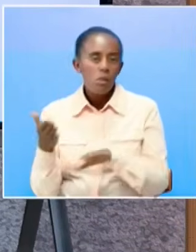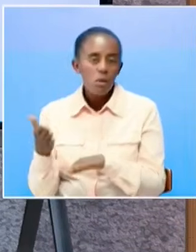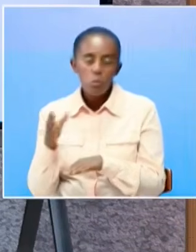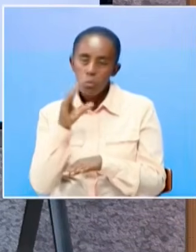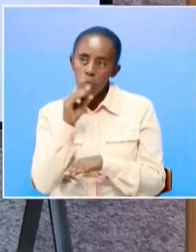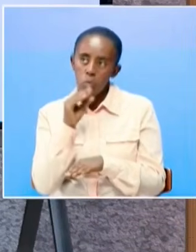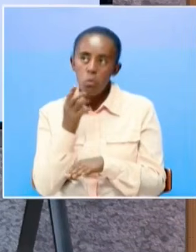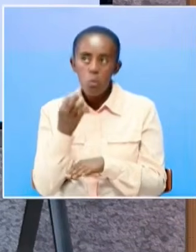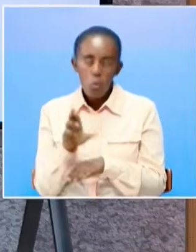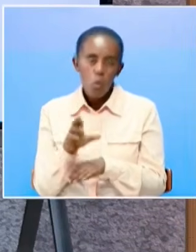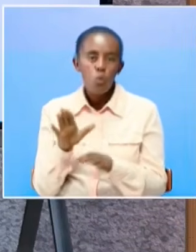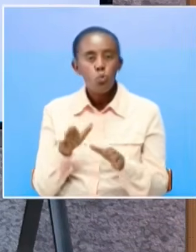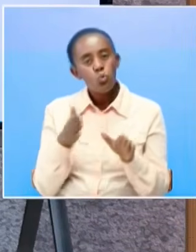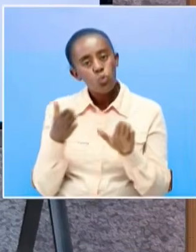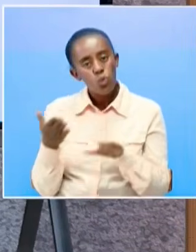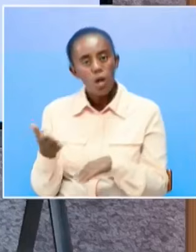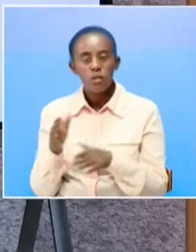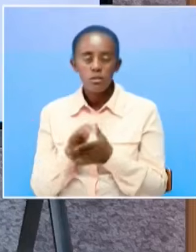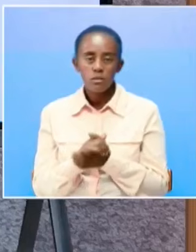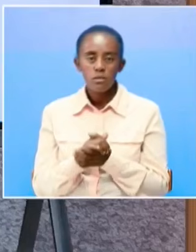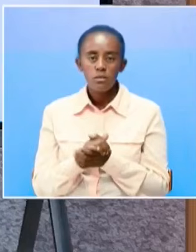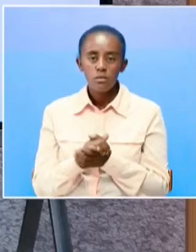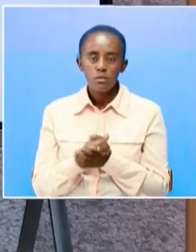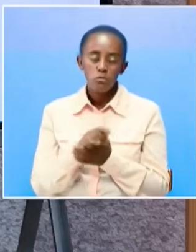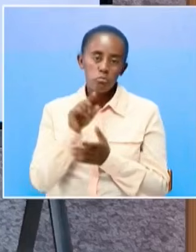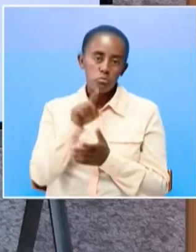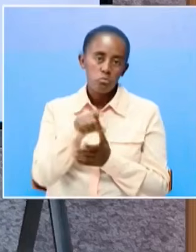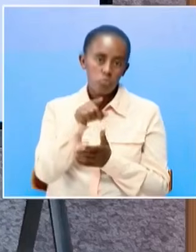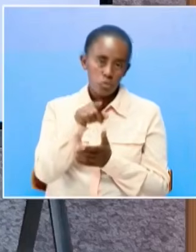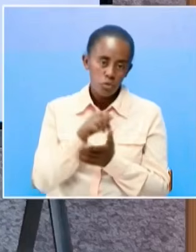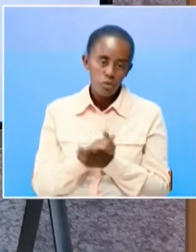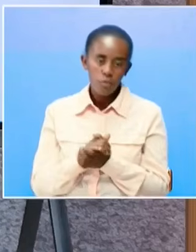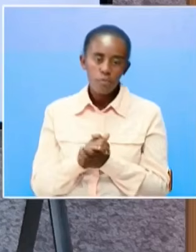or who died, you have to use